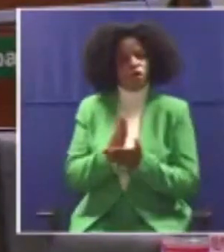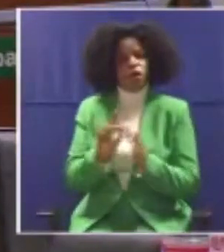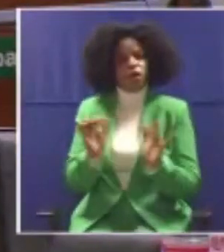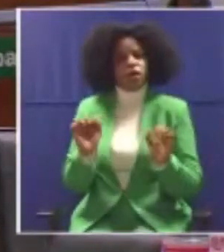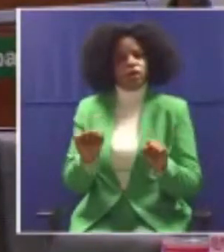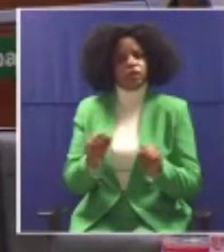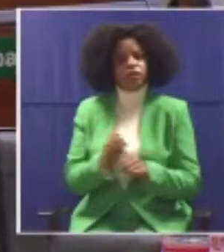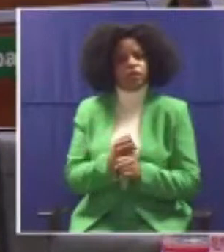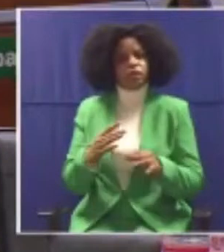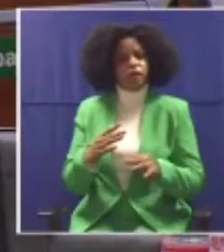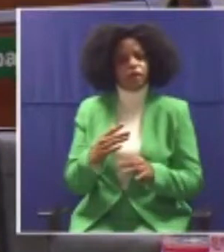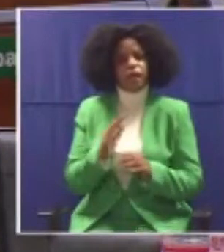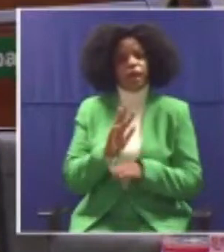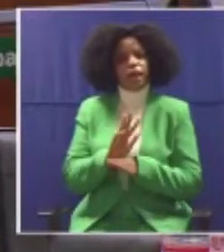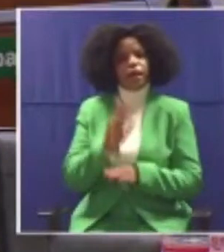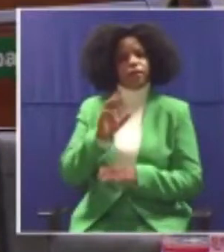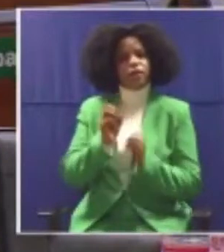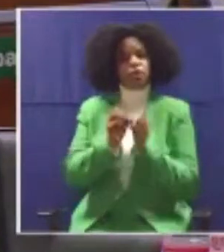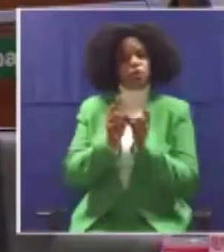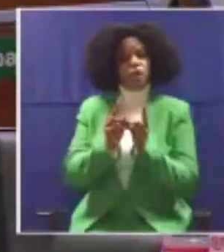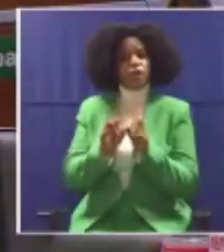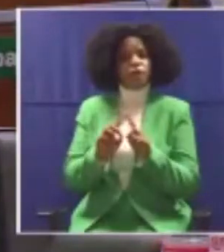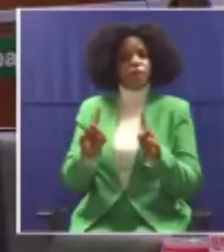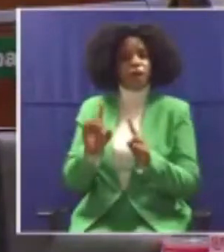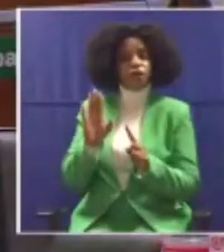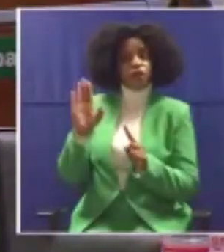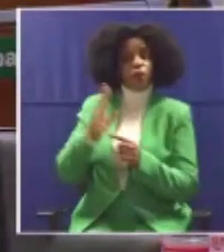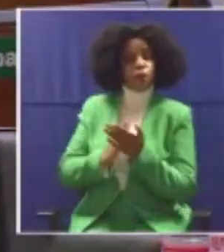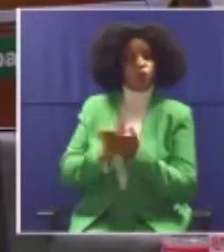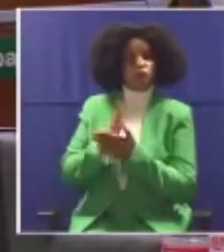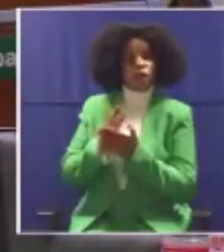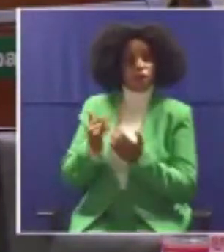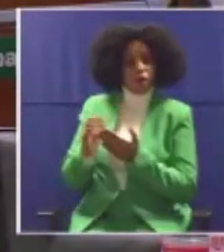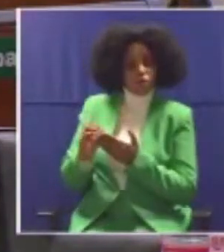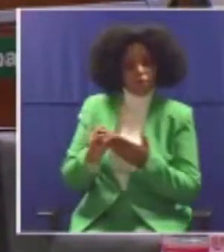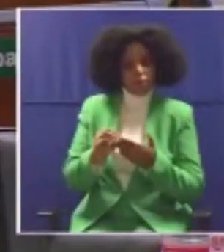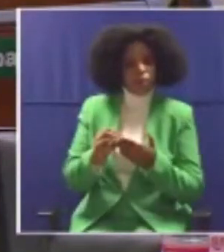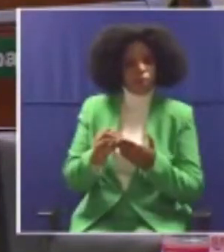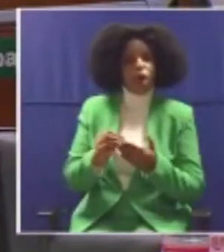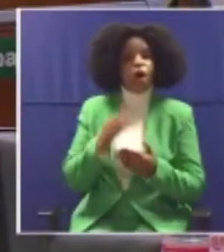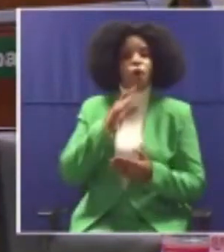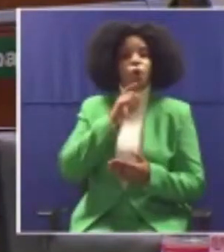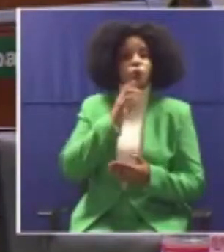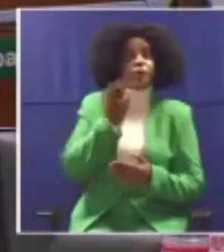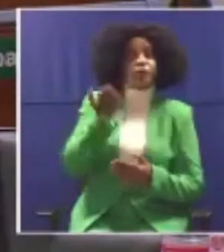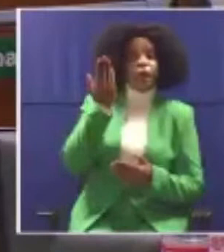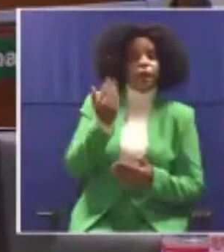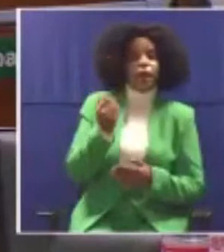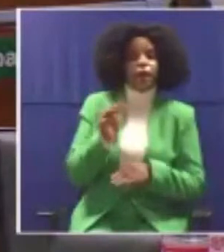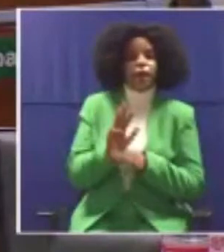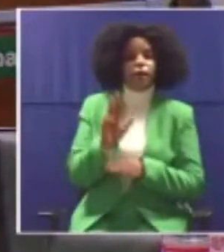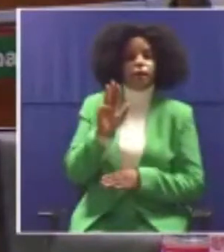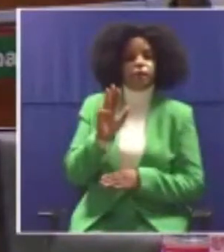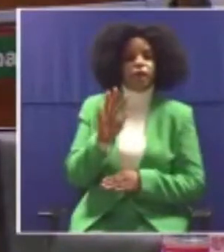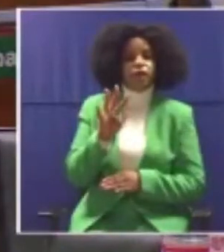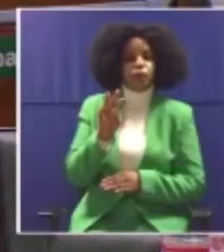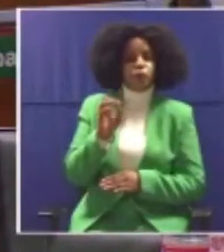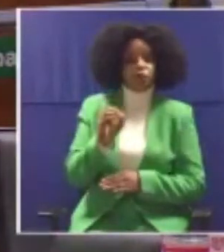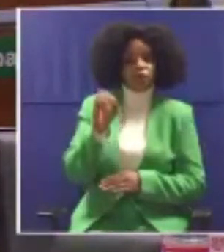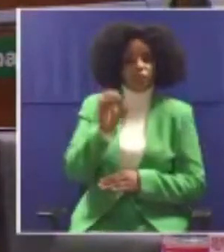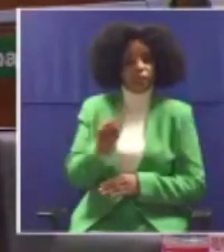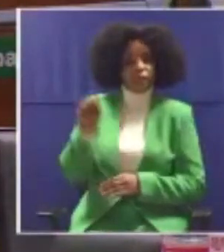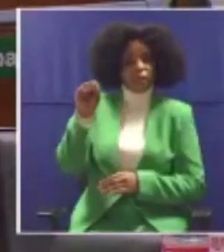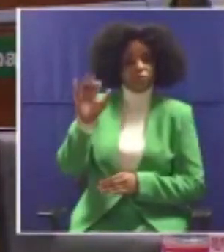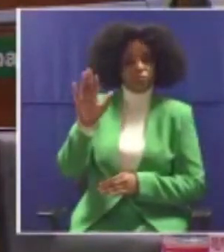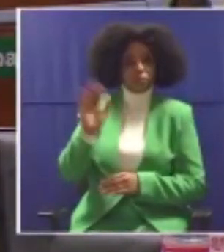and then broadened those rights to champion for wider democratic rights from the 1940s. And South Africa's post-apartheid